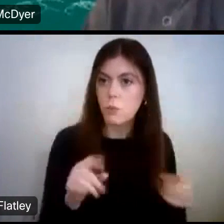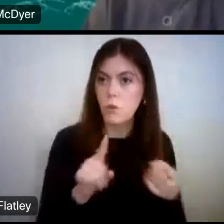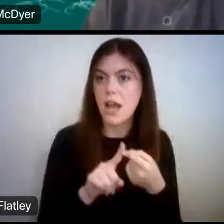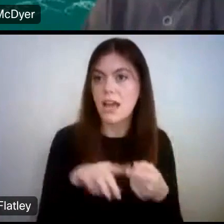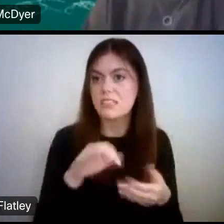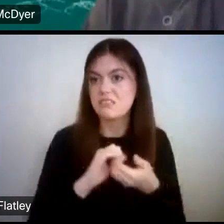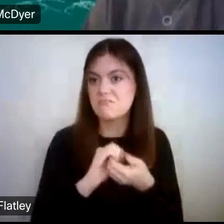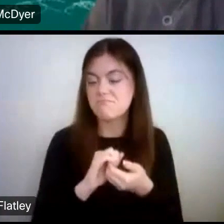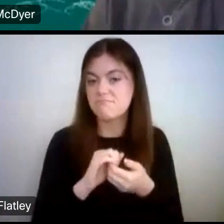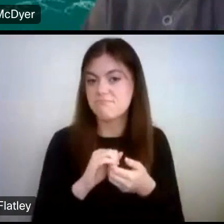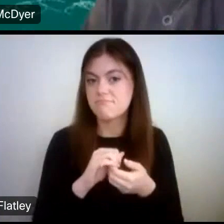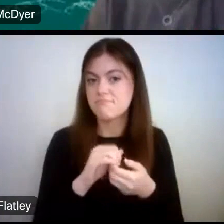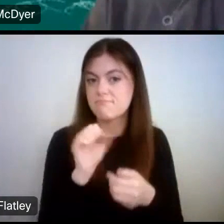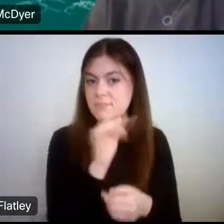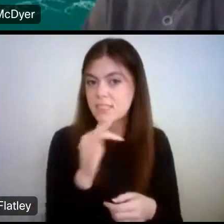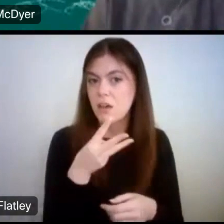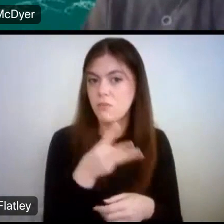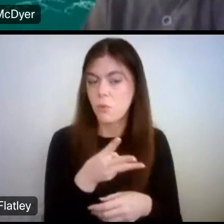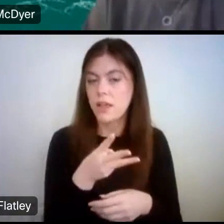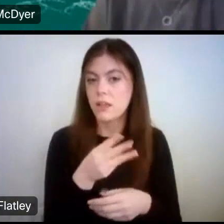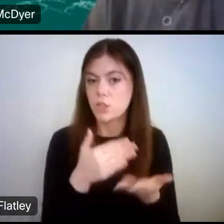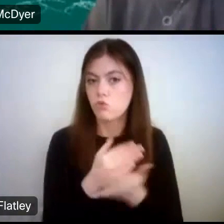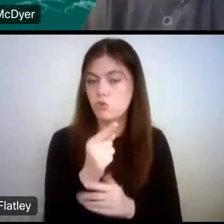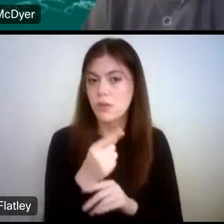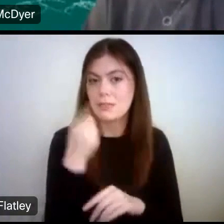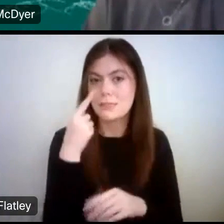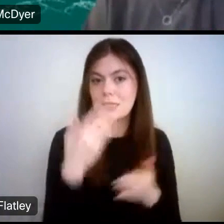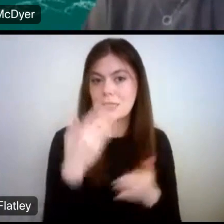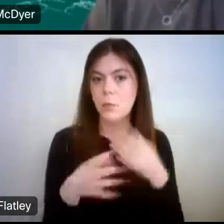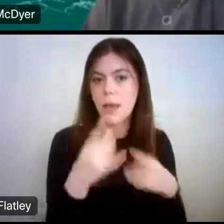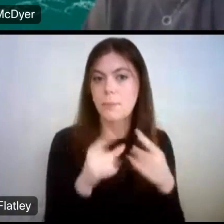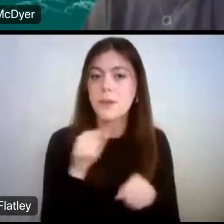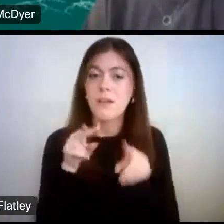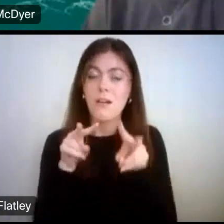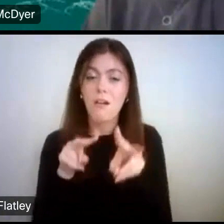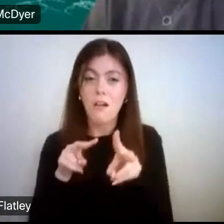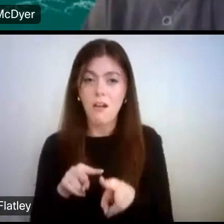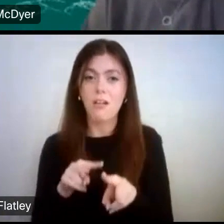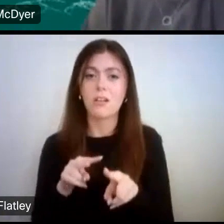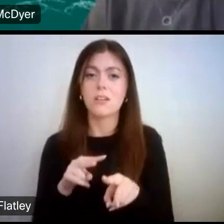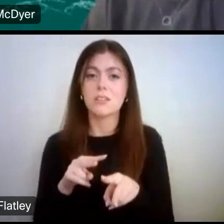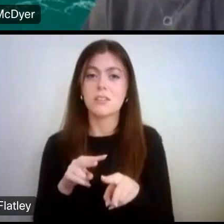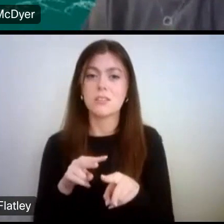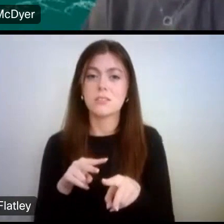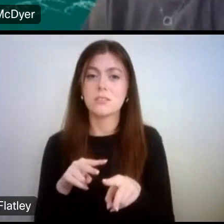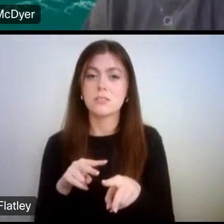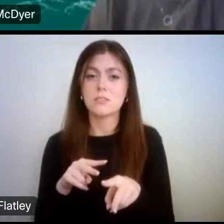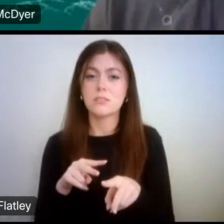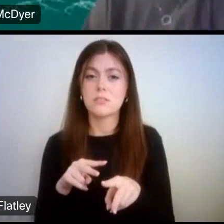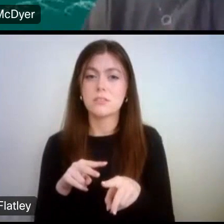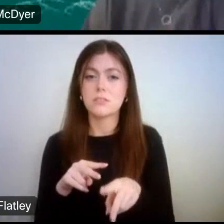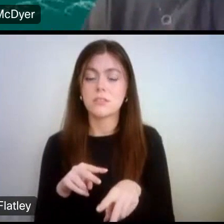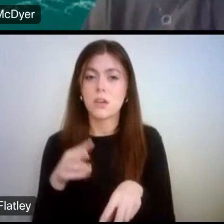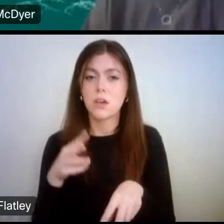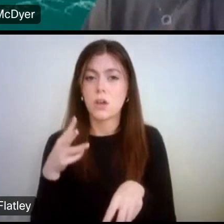And I suppose audits in particular, we will be, you know, there will be that assurance piece around compliance with the legislation